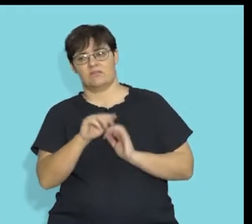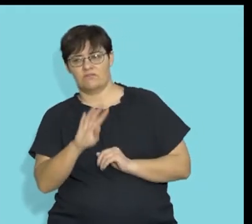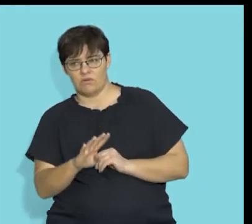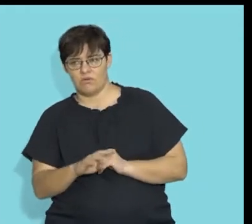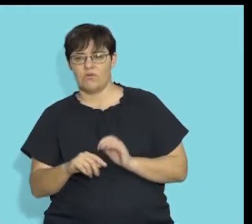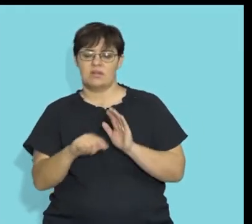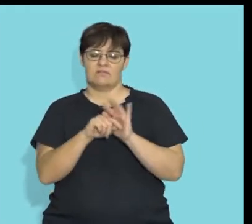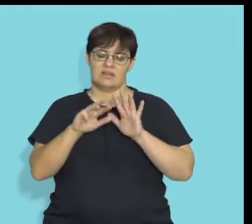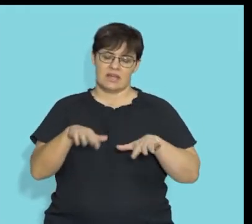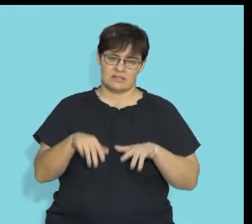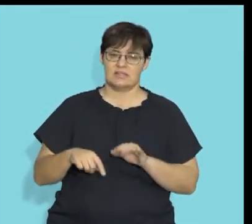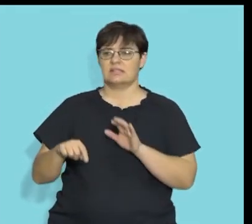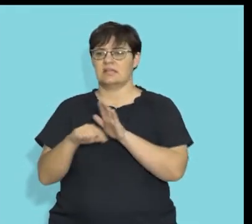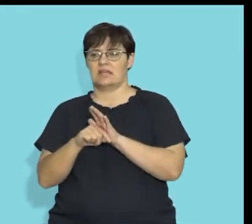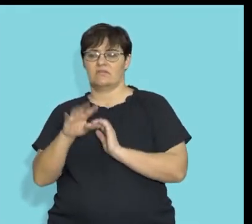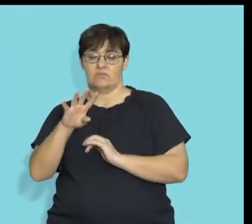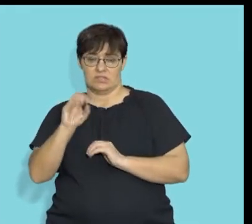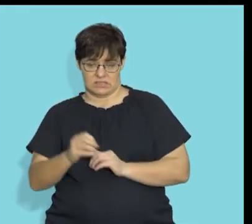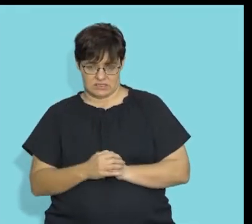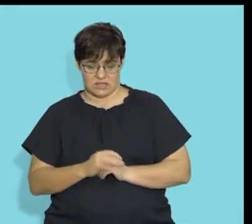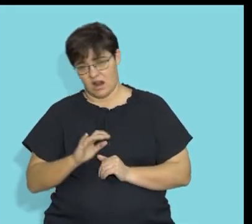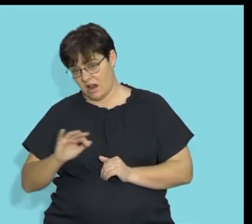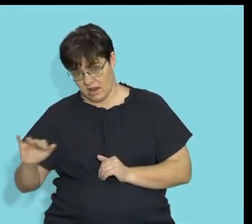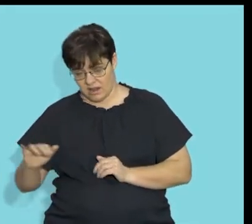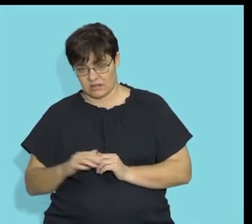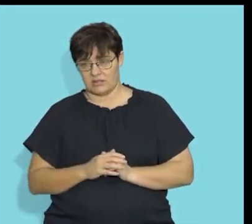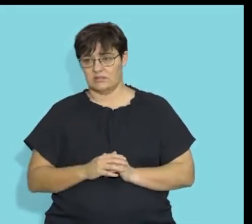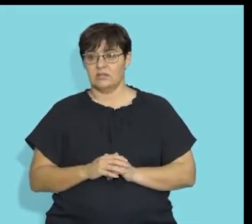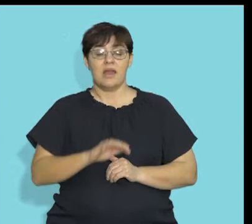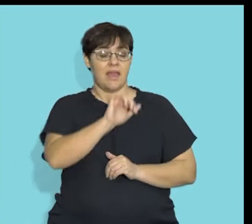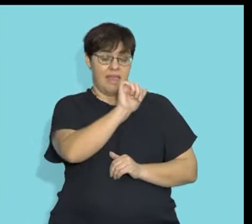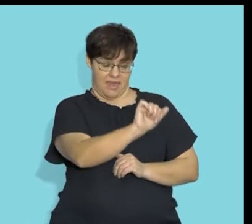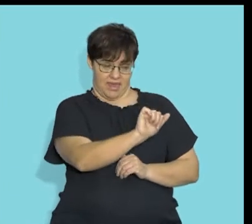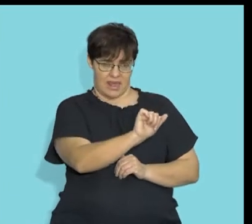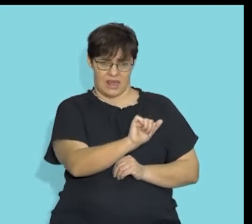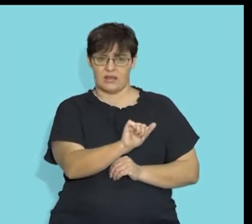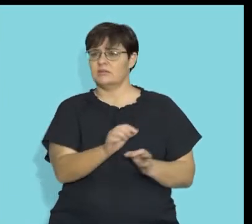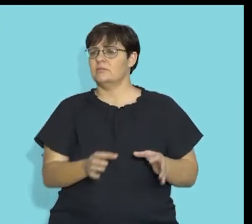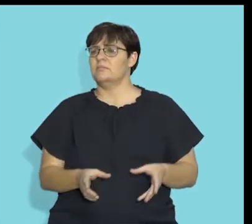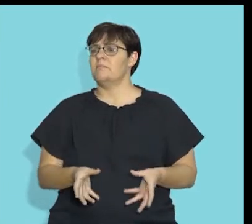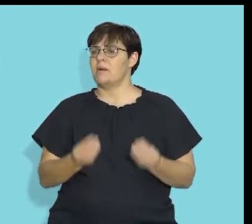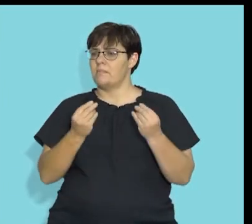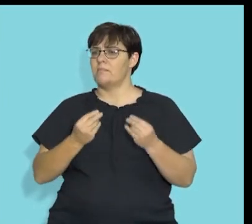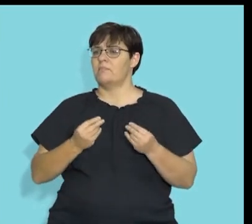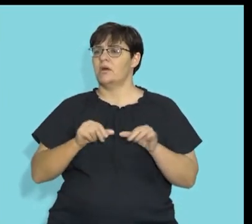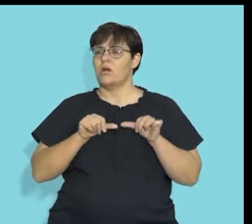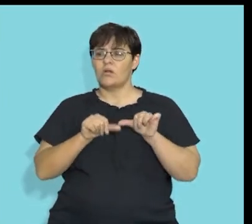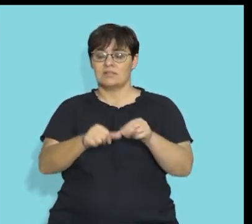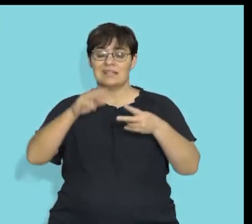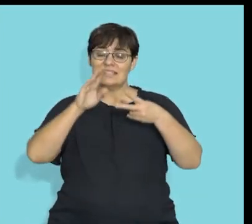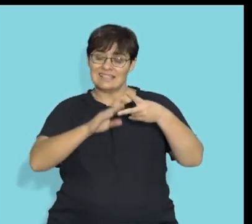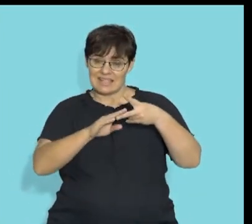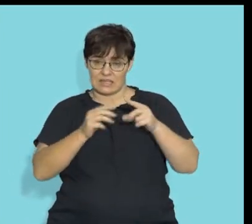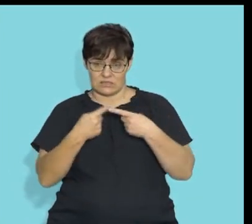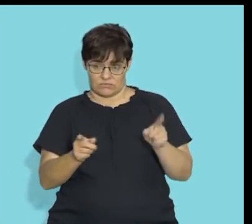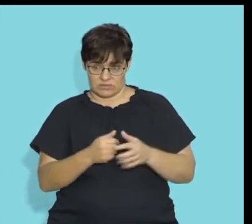-4, -19, -40. A is asking us to first determine the constant second difference of the